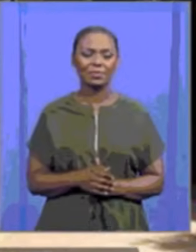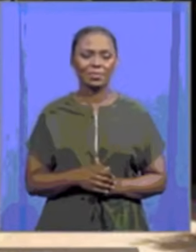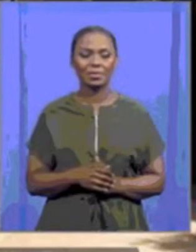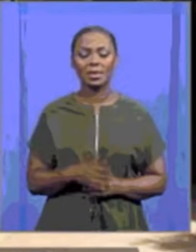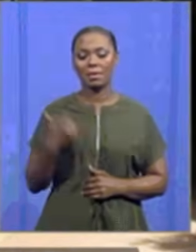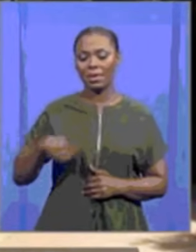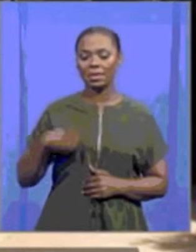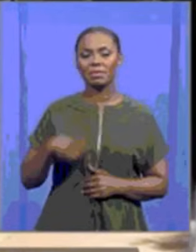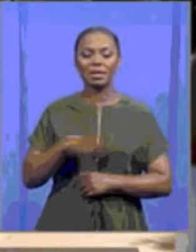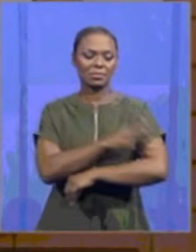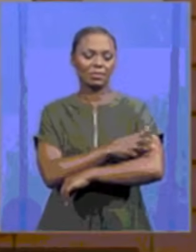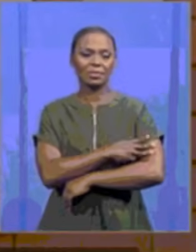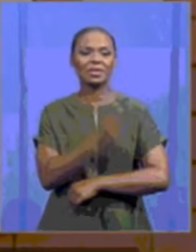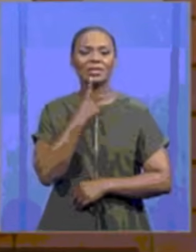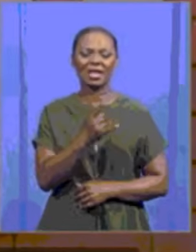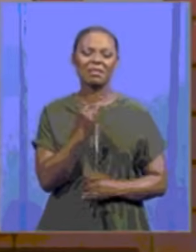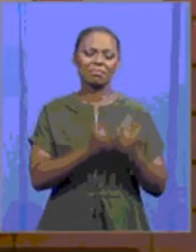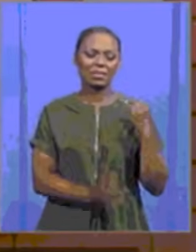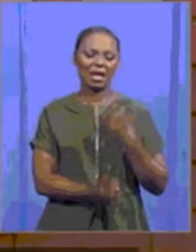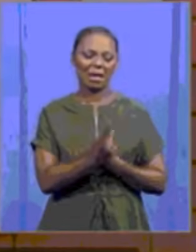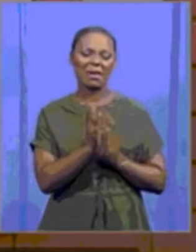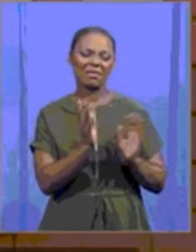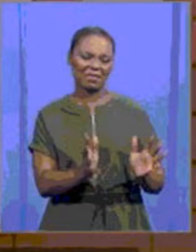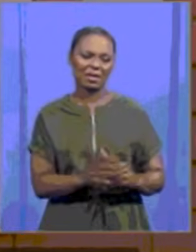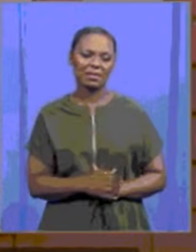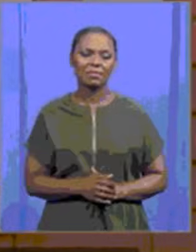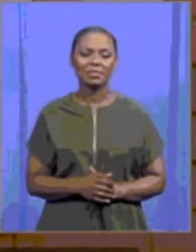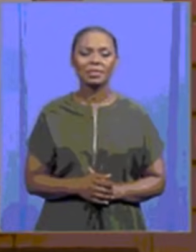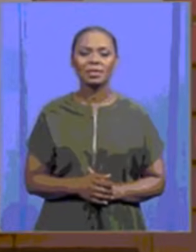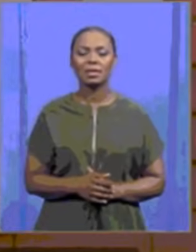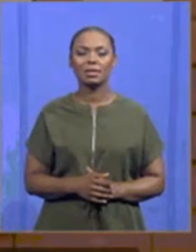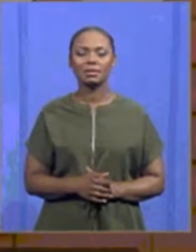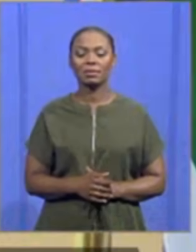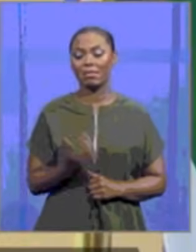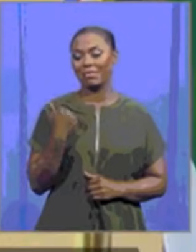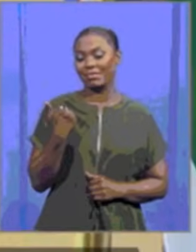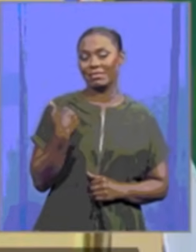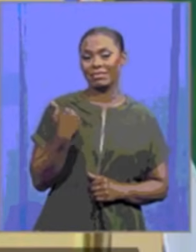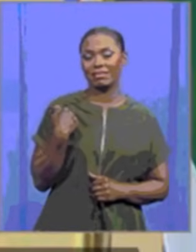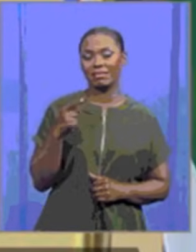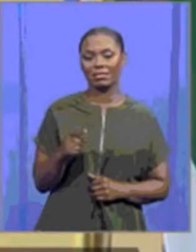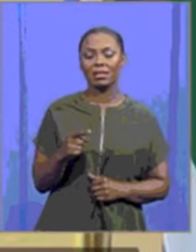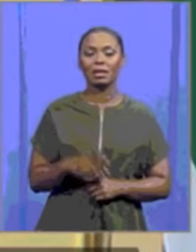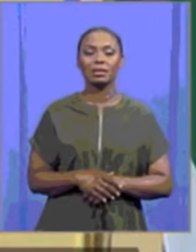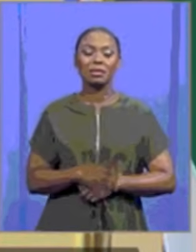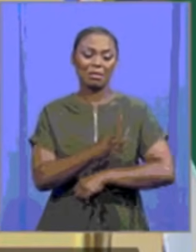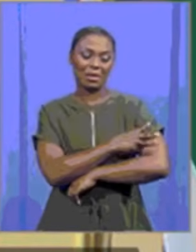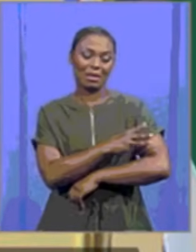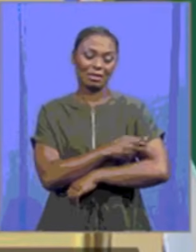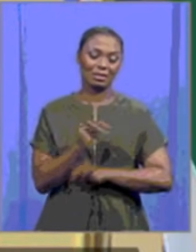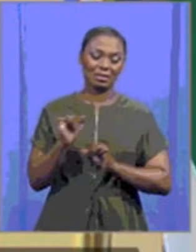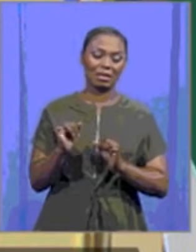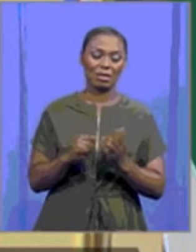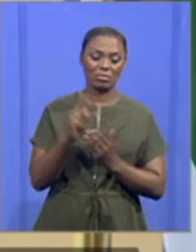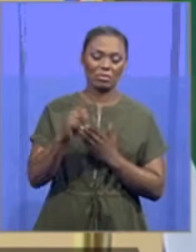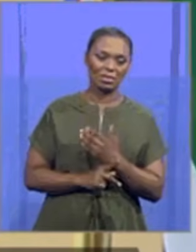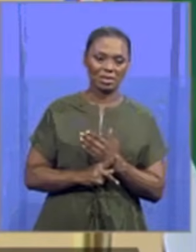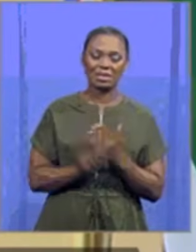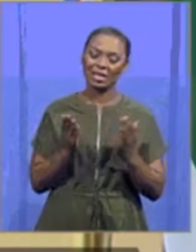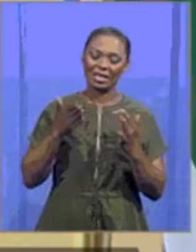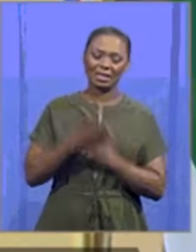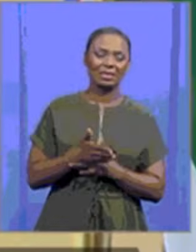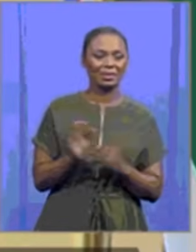go ntse le botlhaswa jo bo diragetseng. Boeteledipele ka nako bo ne ba palelwa ke go tsena le go